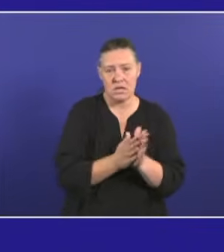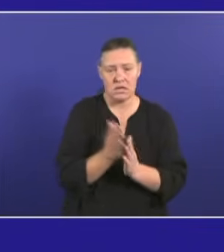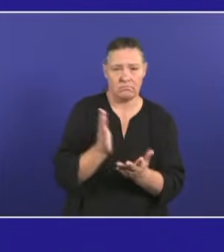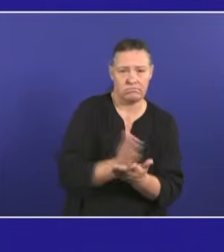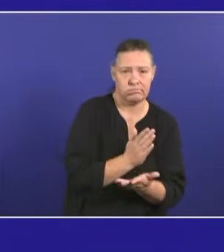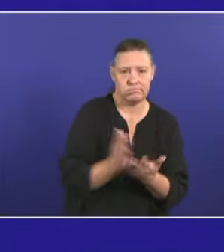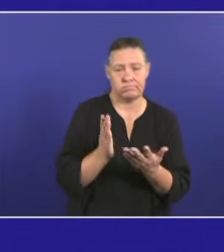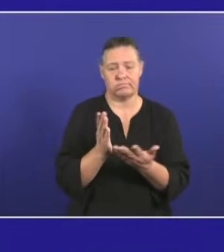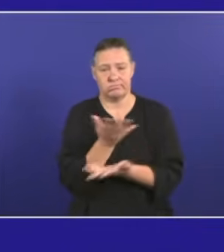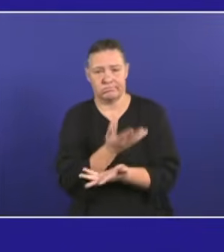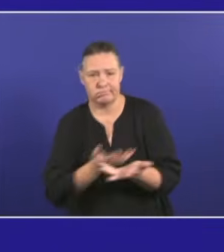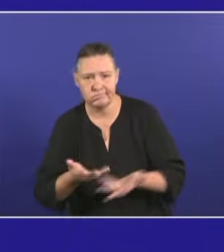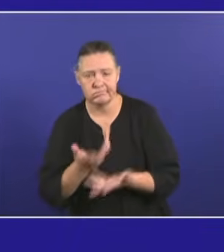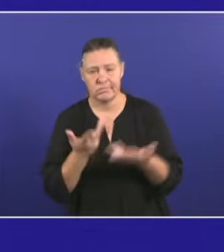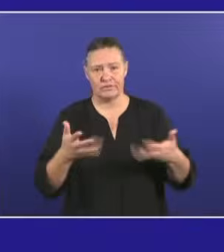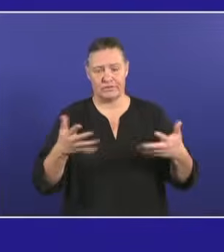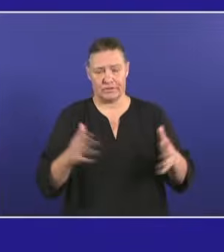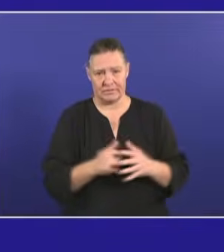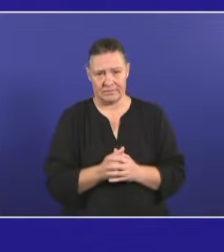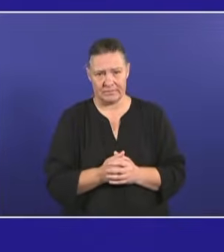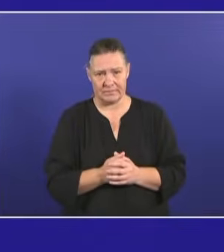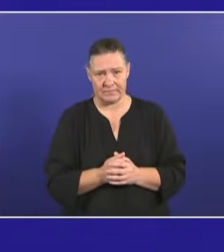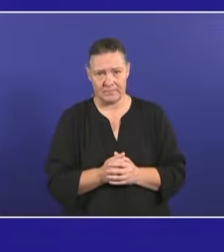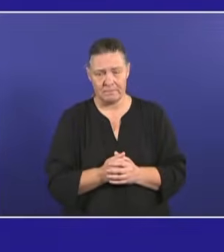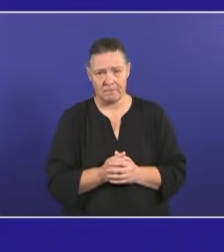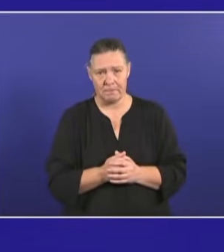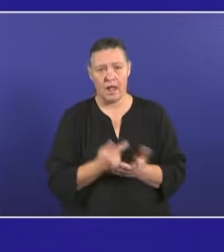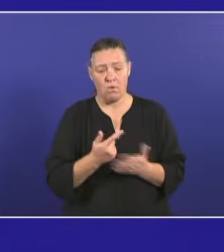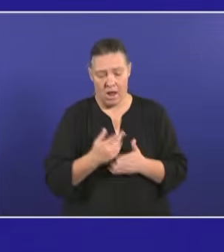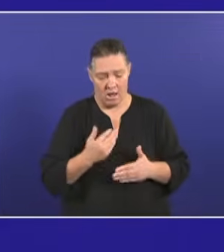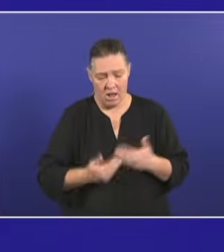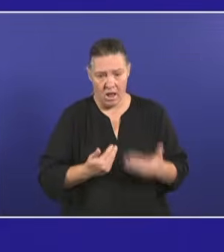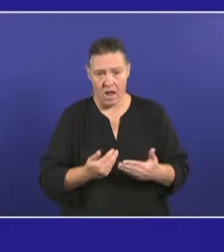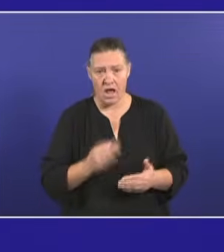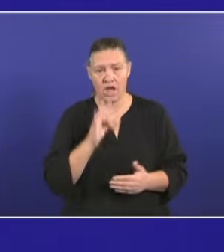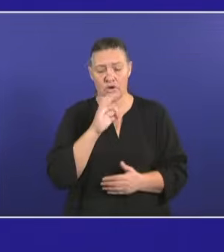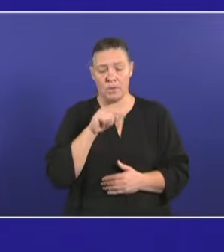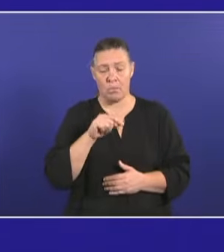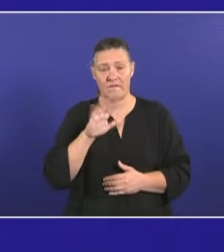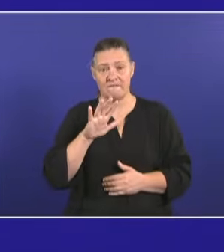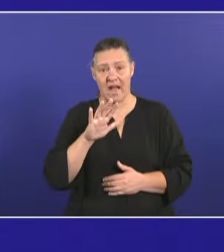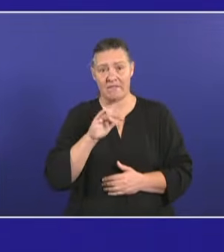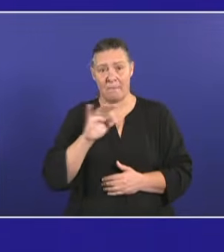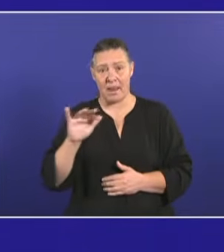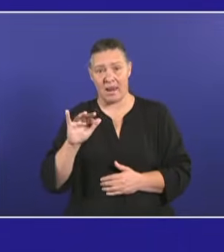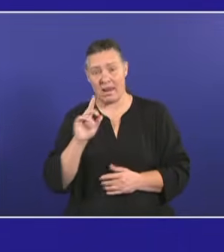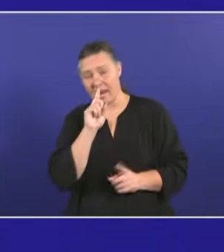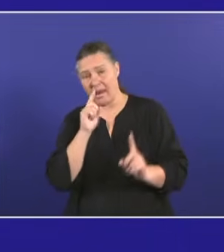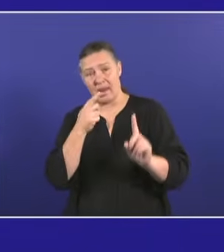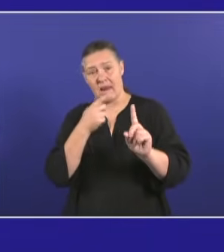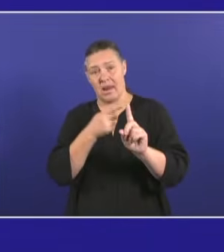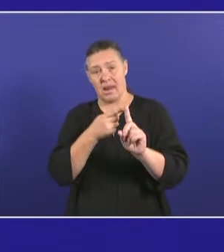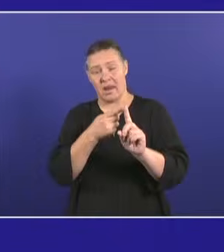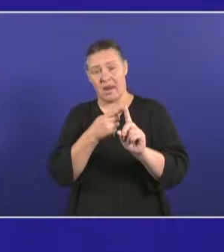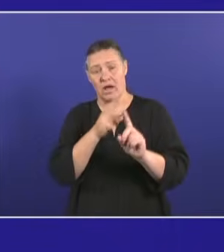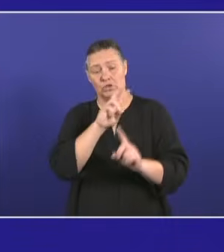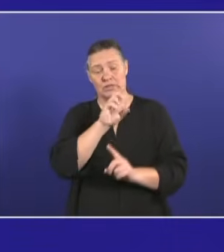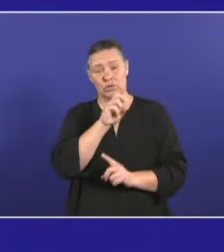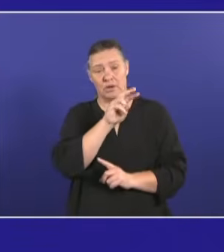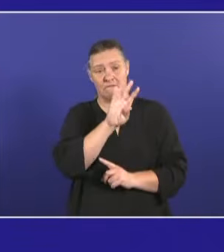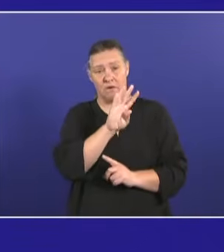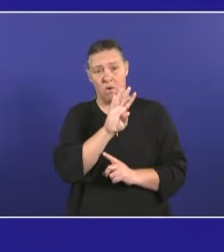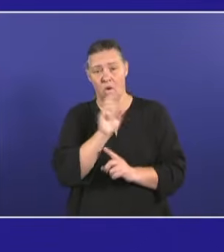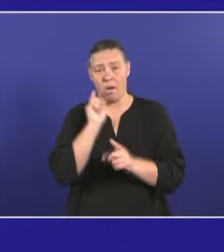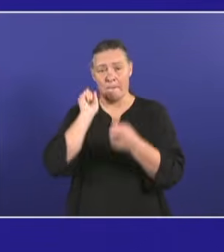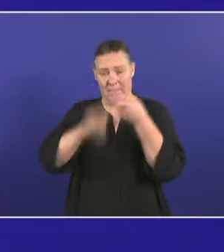At this pace, colleagues, at this pace, we will exceed the 3.5 million canvasses we achieved in 2024. We are